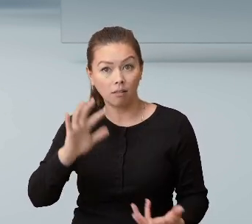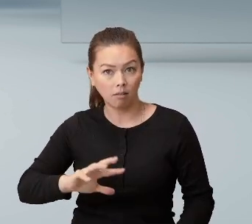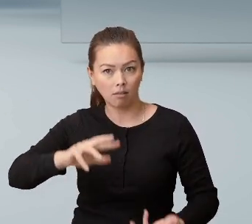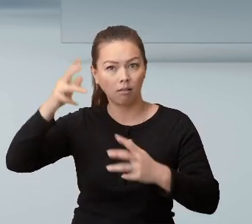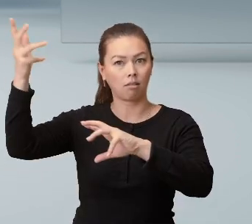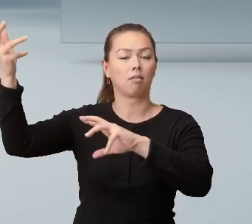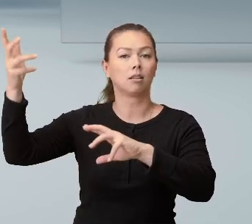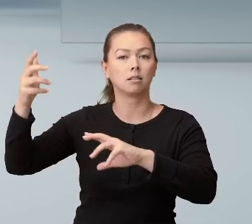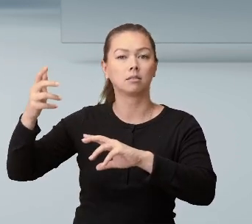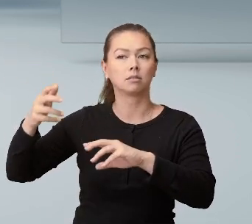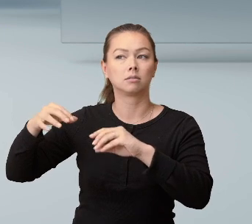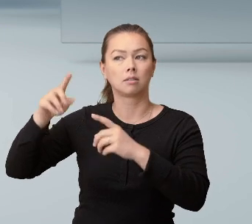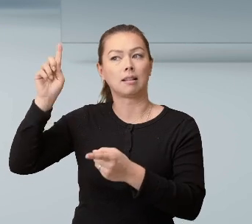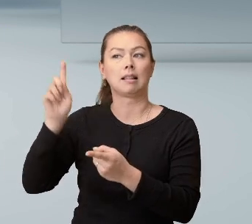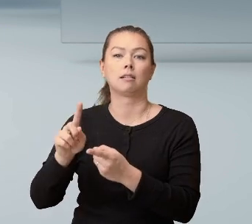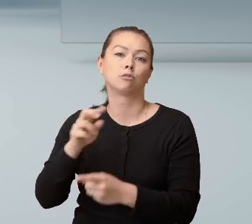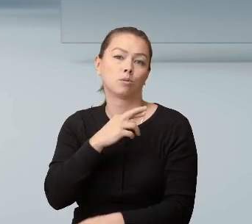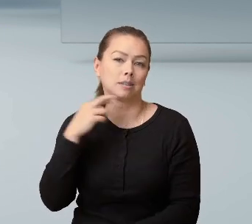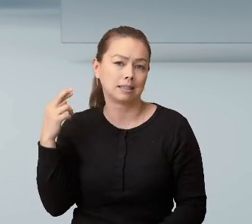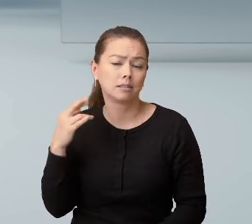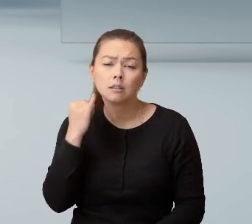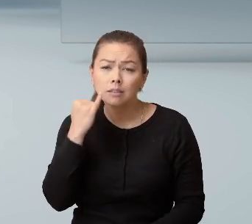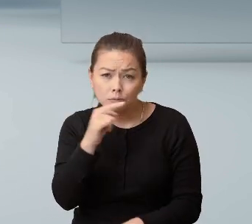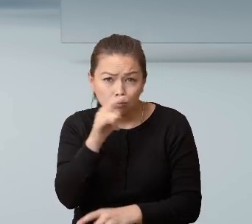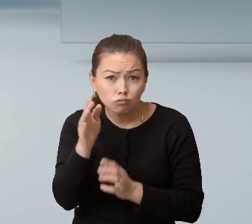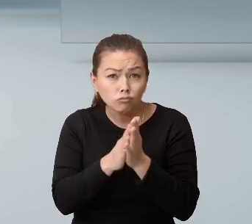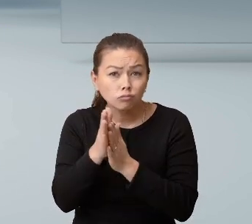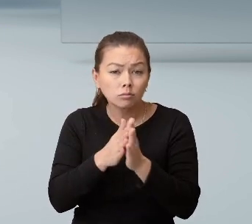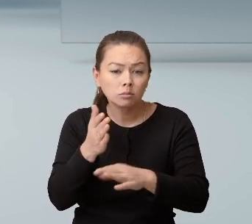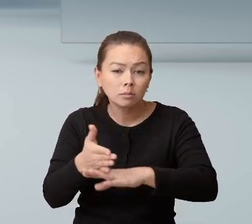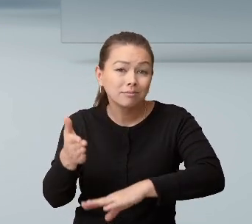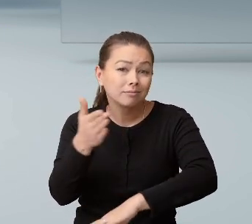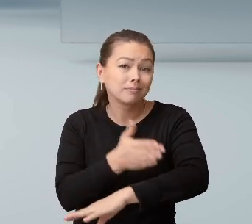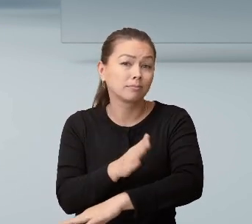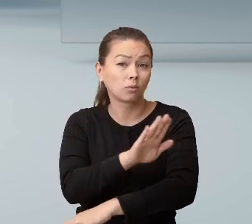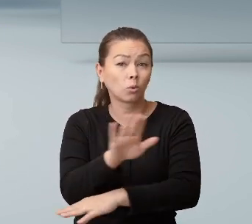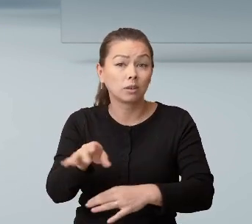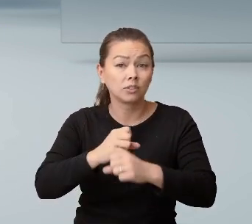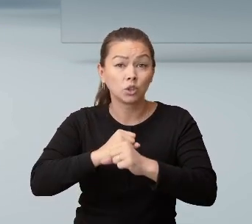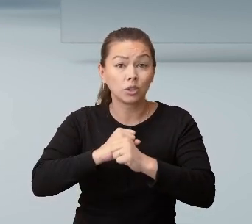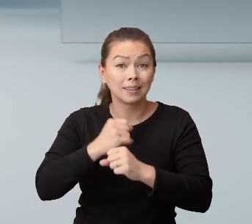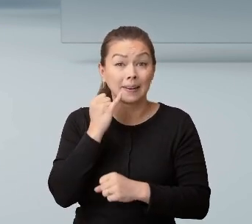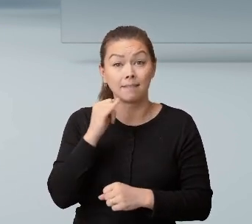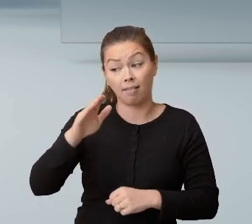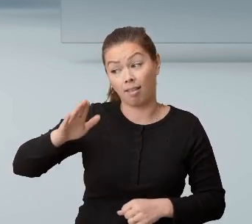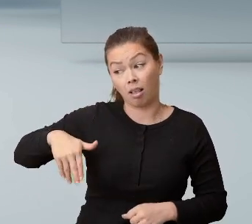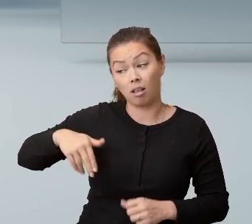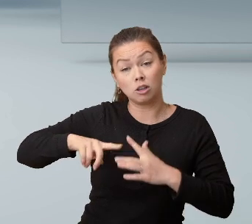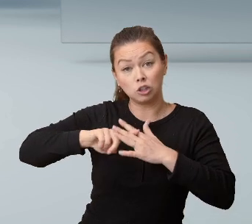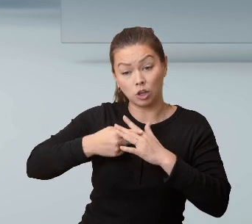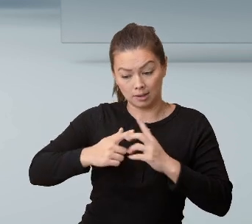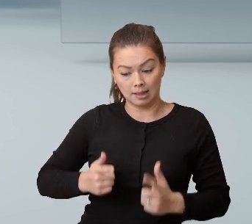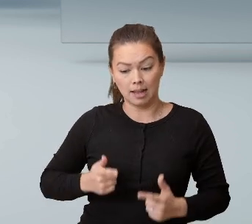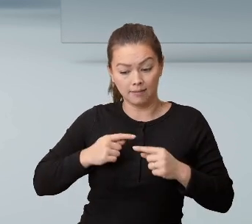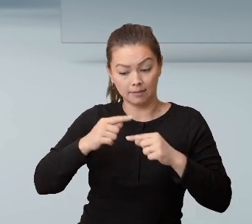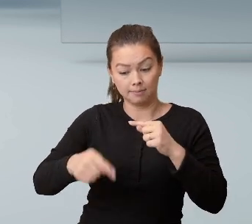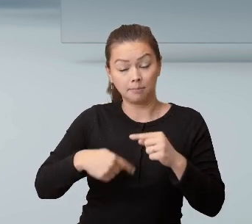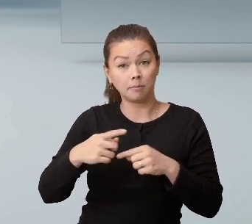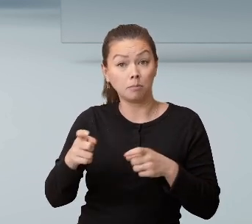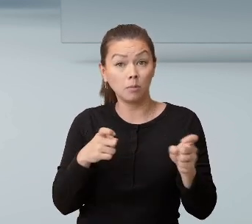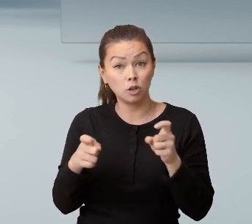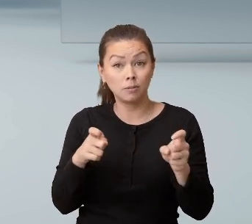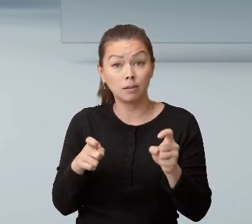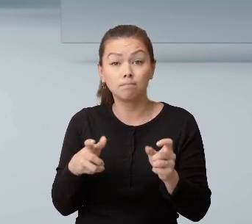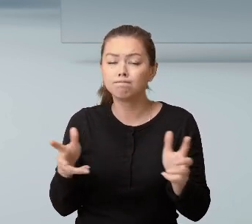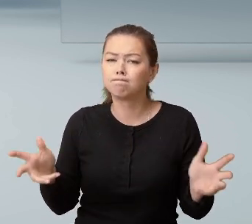one of the important things, if you want to improve your security posture and you don't already do lifecycle management, you should definitely look into this tool